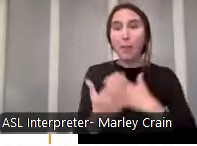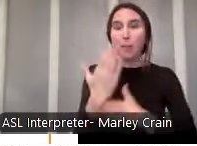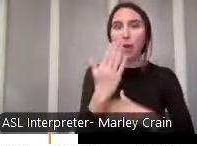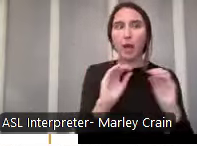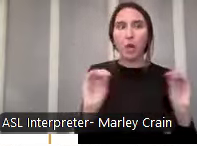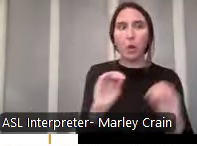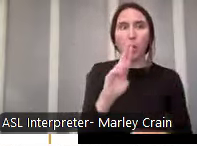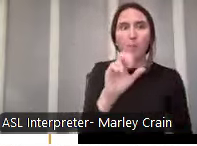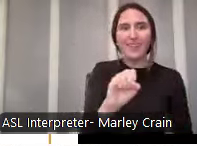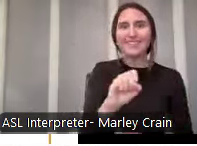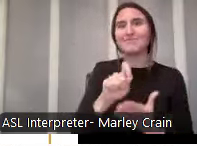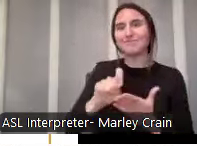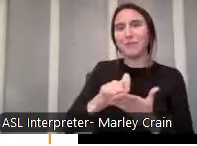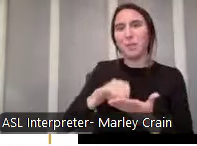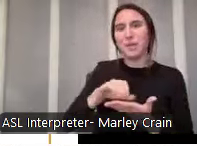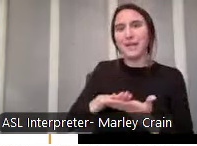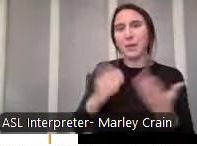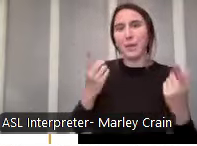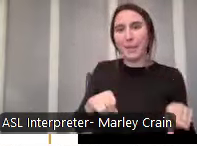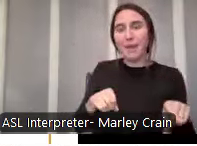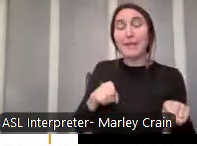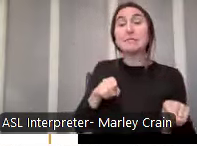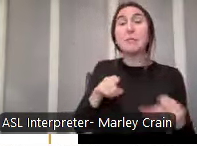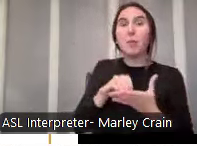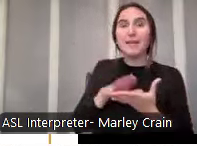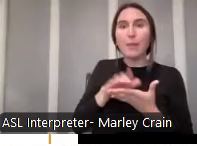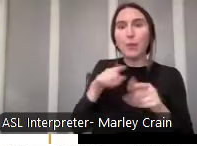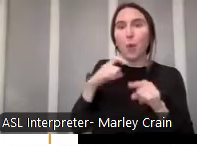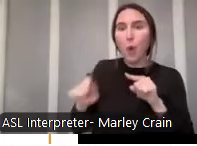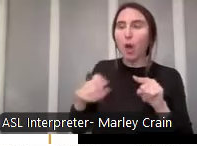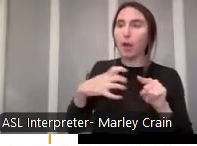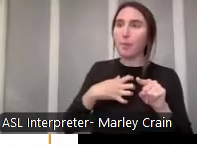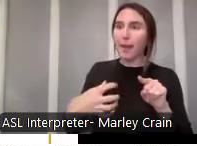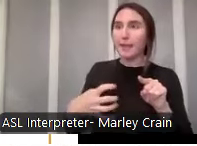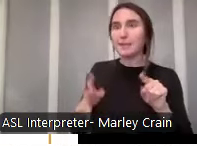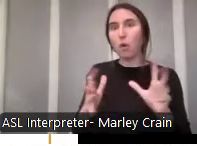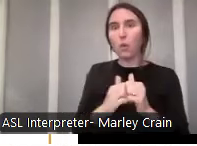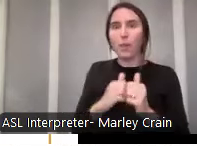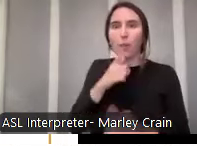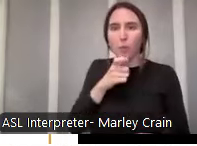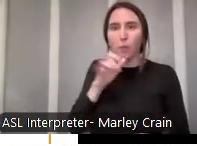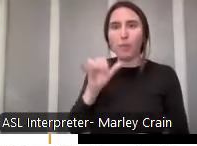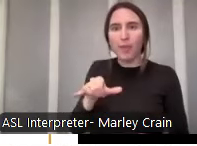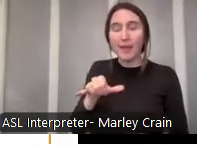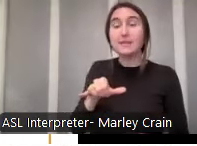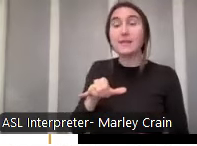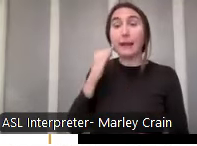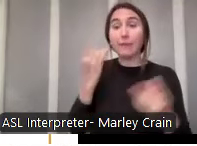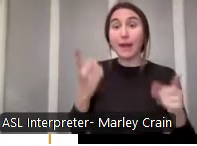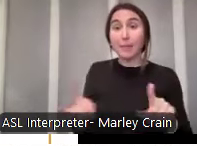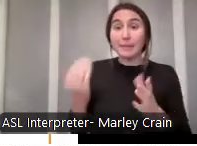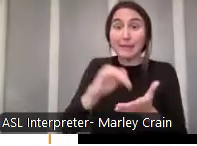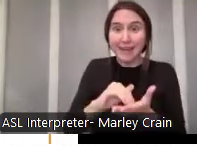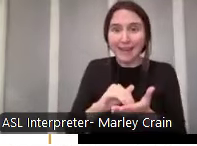experience at Advocates for Children, if you have a few complaints on file, OPT is more likely to do something. Oh,